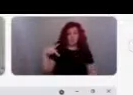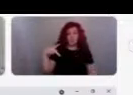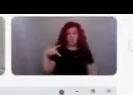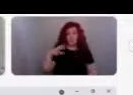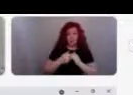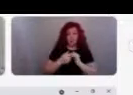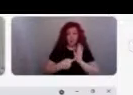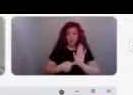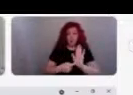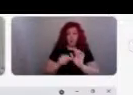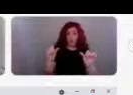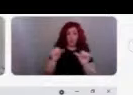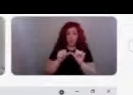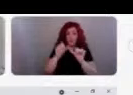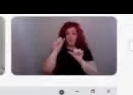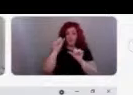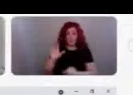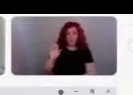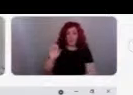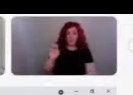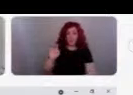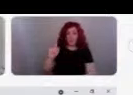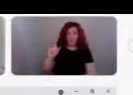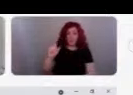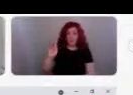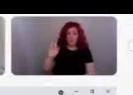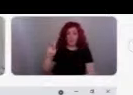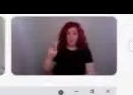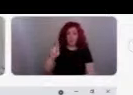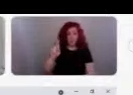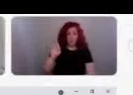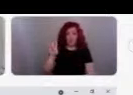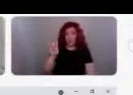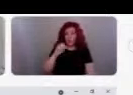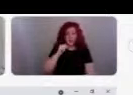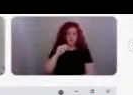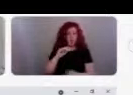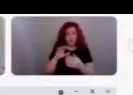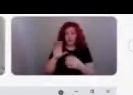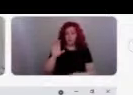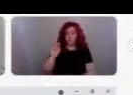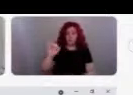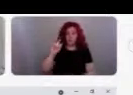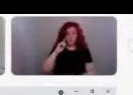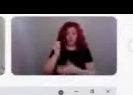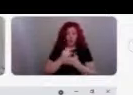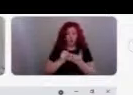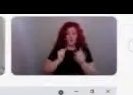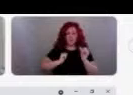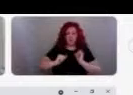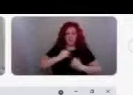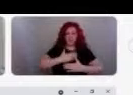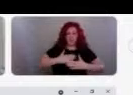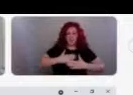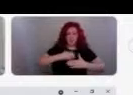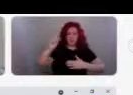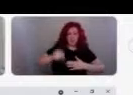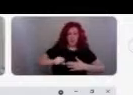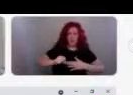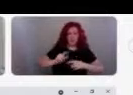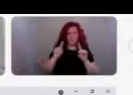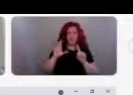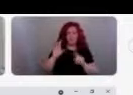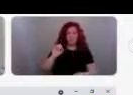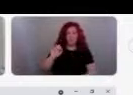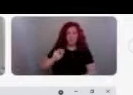area south of camelback road is not a community of interest with the arts and entertainment areas to the south from the different communities of interest further